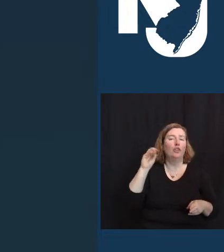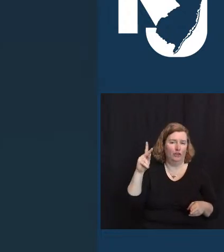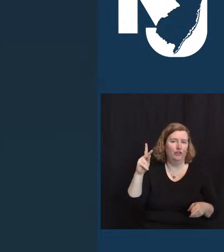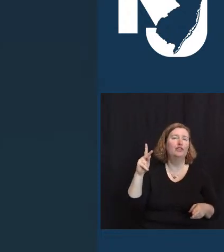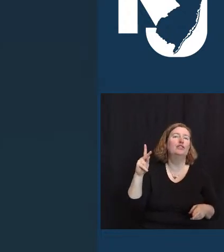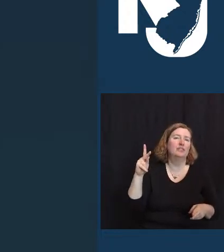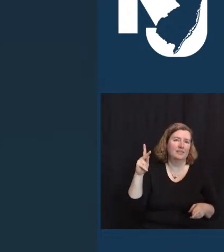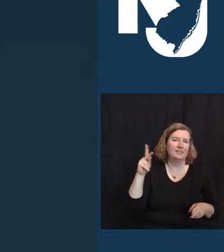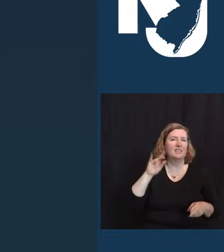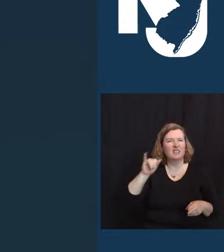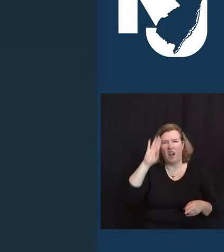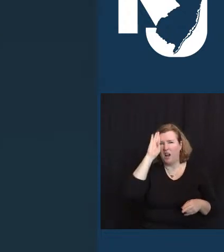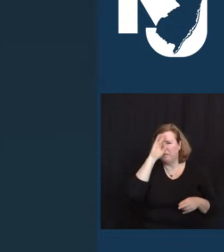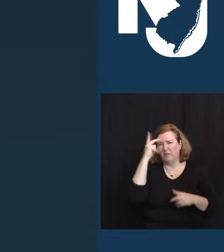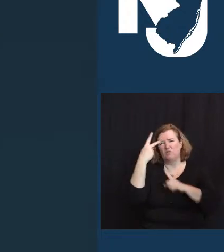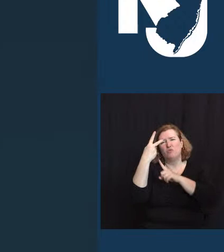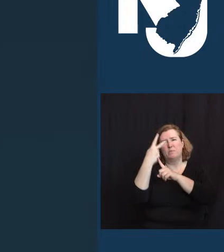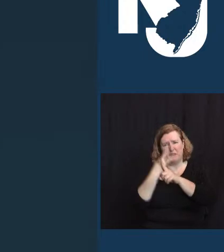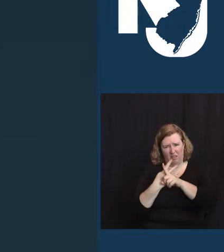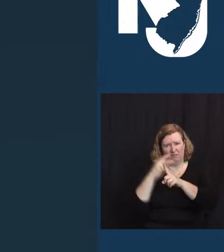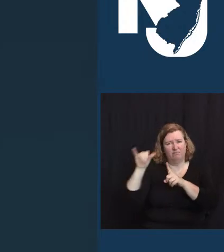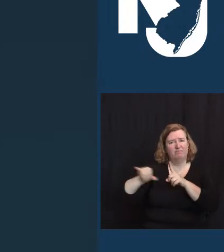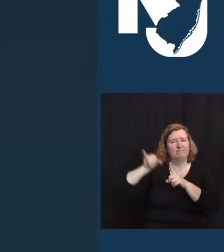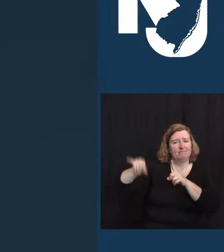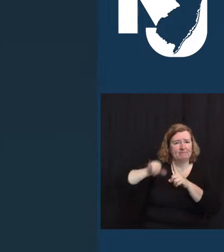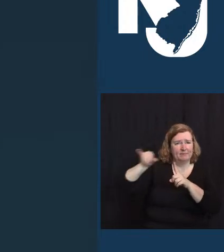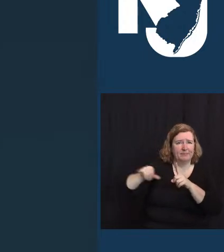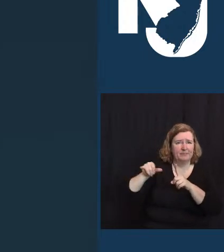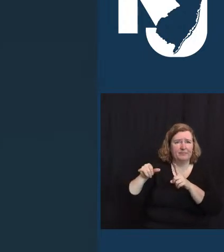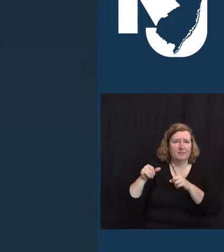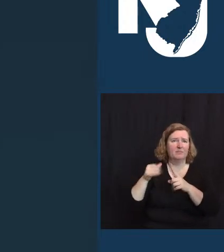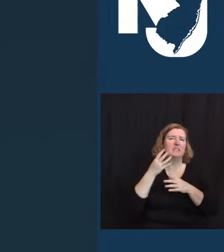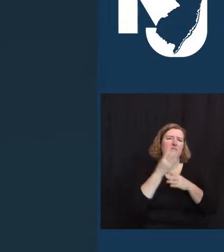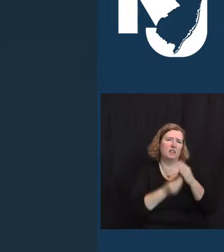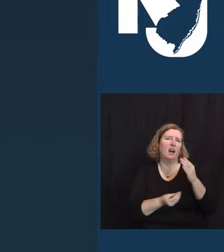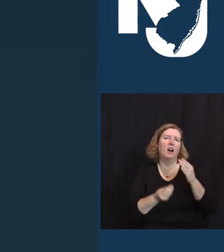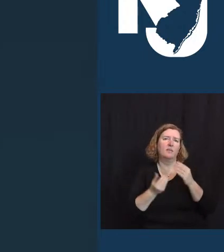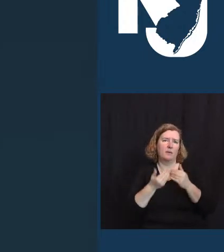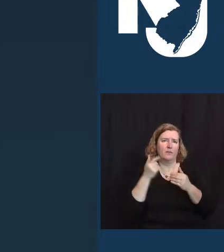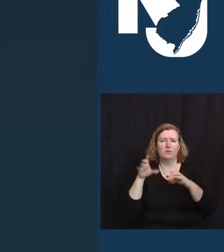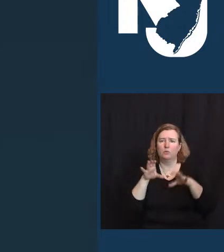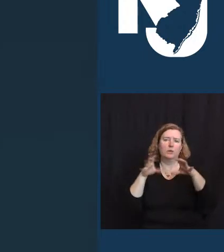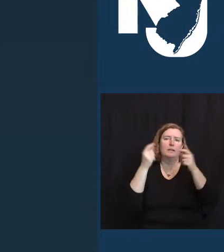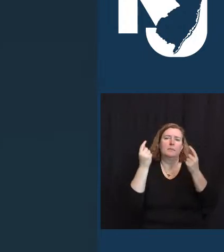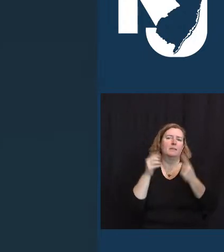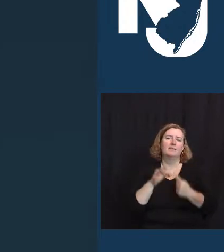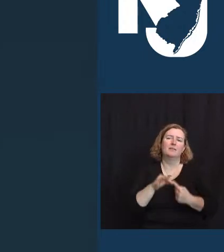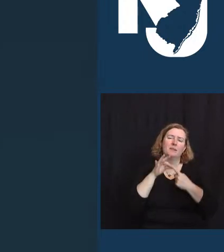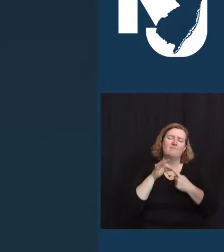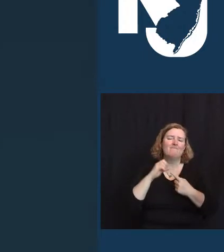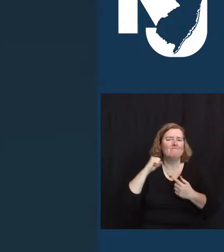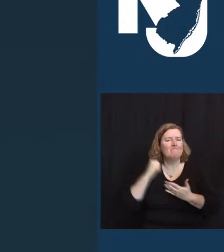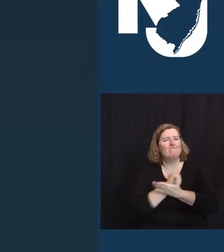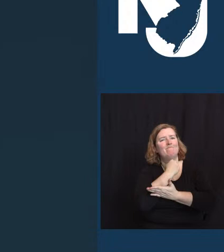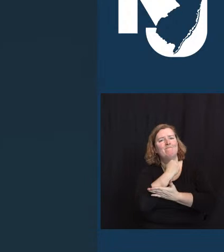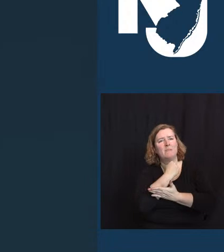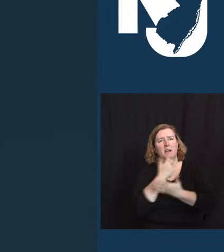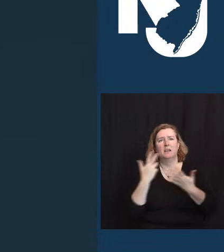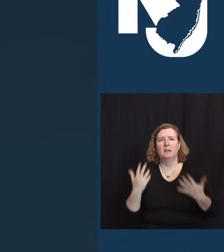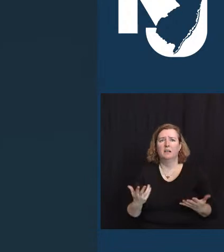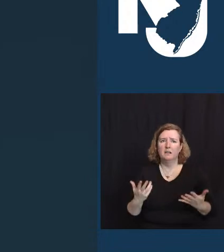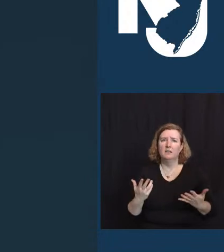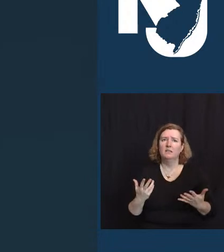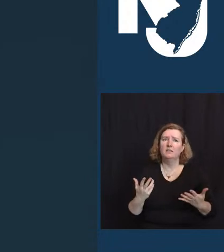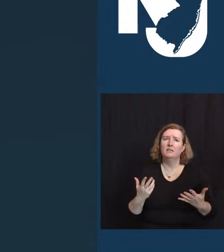patient. And she died before she could, and Marguerite asked me as a favor in her sister's memory if I could give them a shout